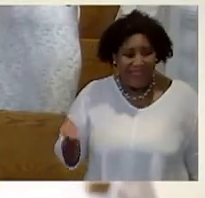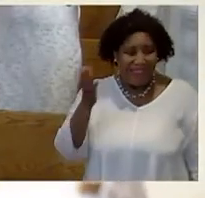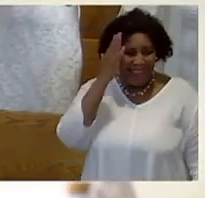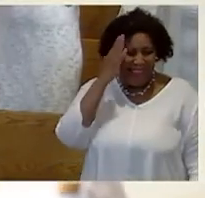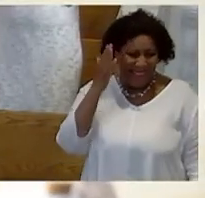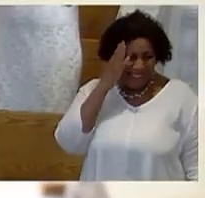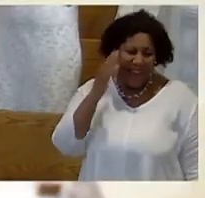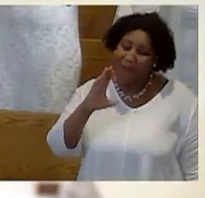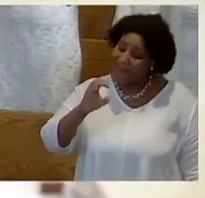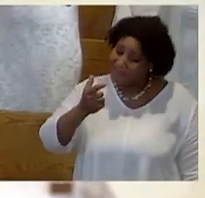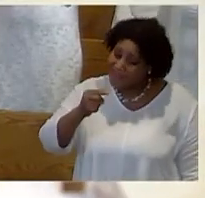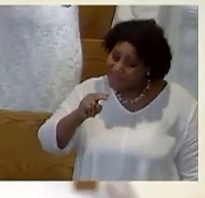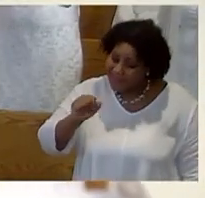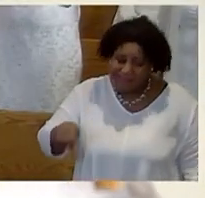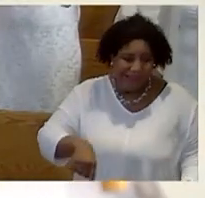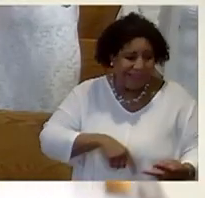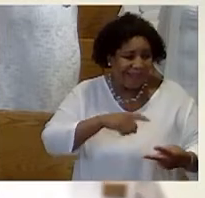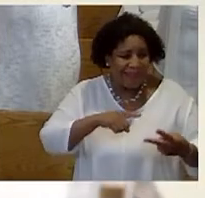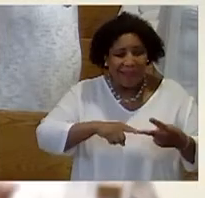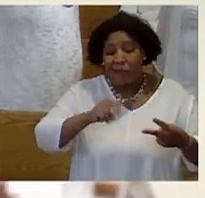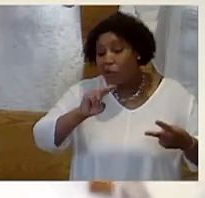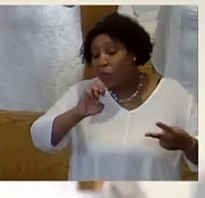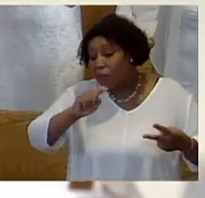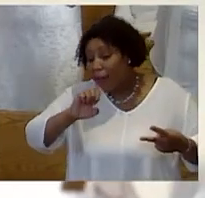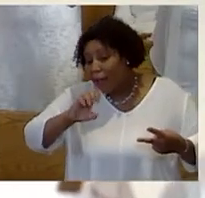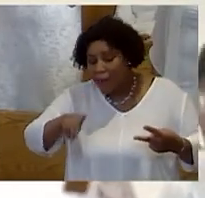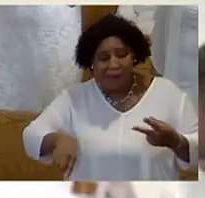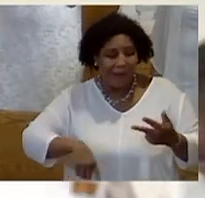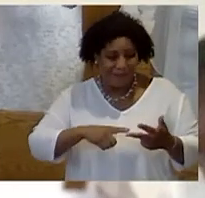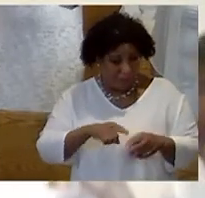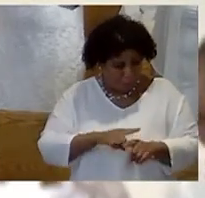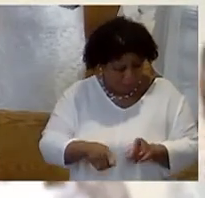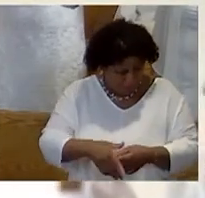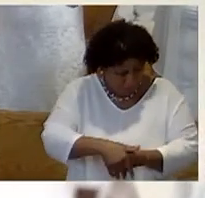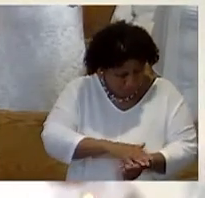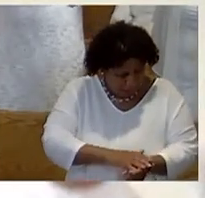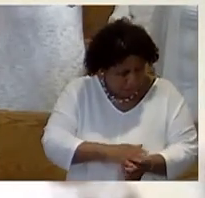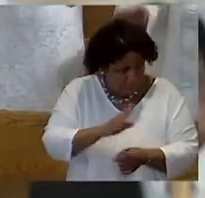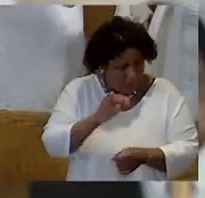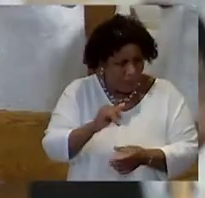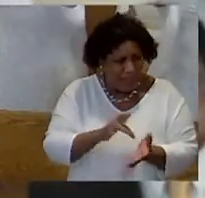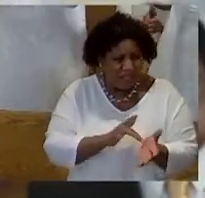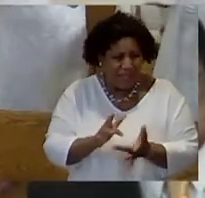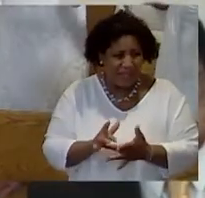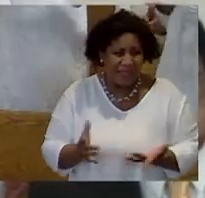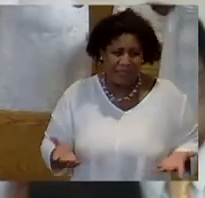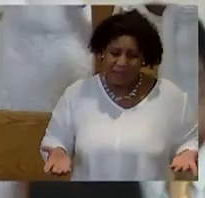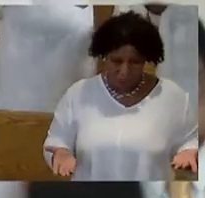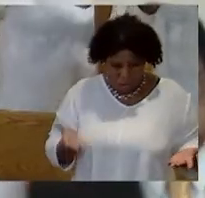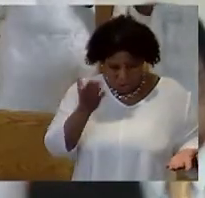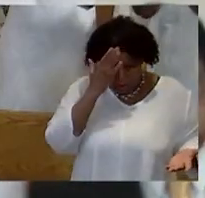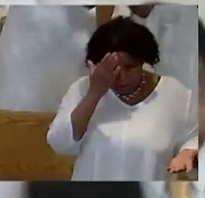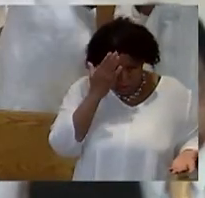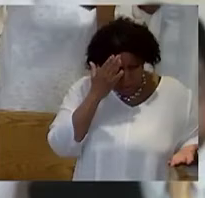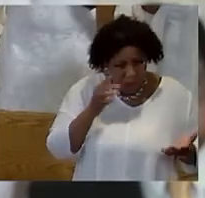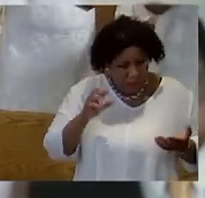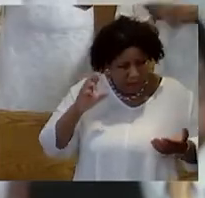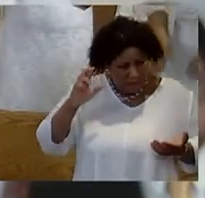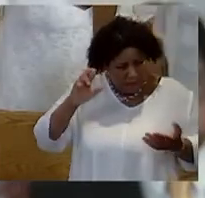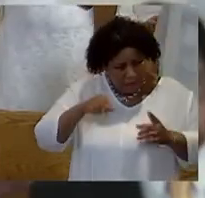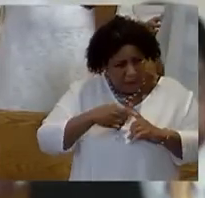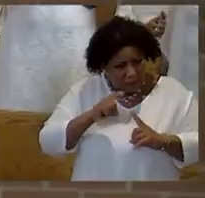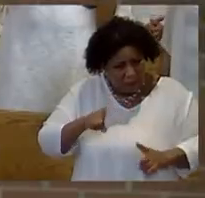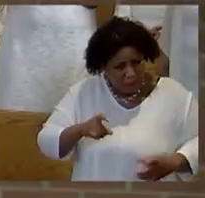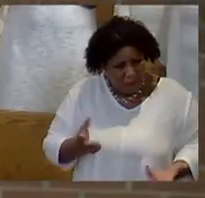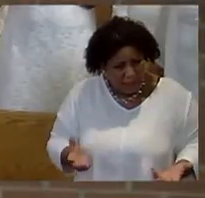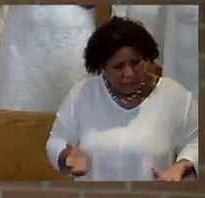got Cigna. I know you got United Healthcare, but are you covered by Jesus? Do you know you got a friend when you need